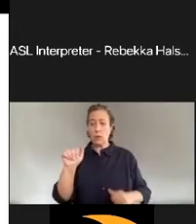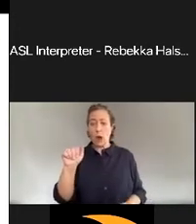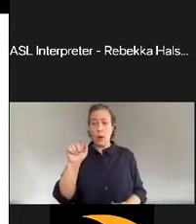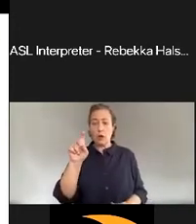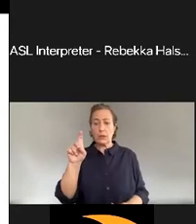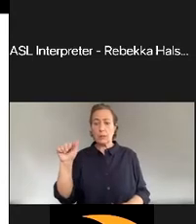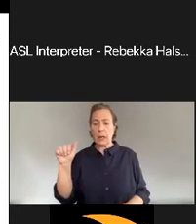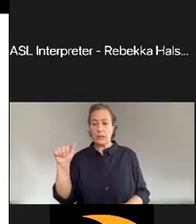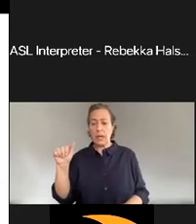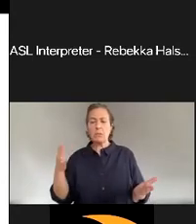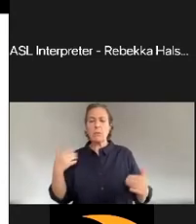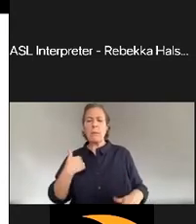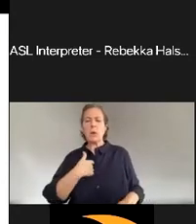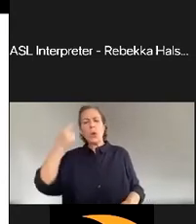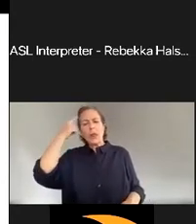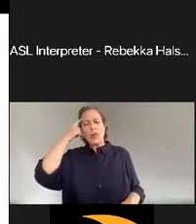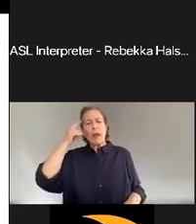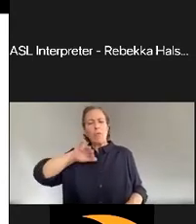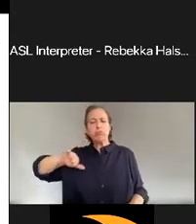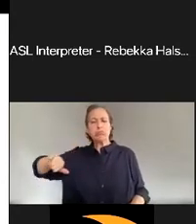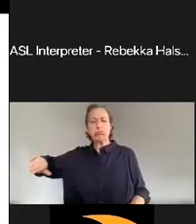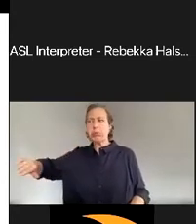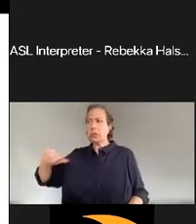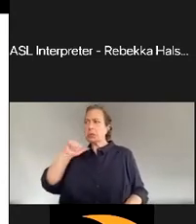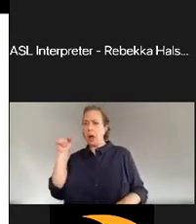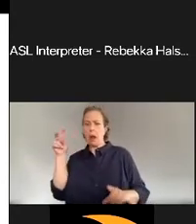not think of that as applying to a person who is